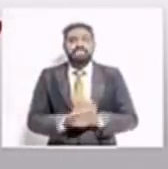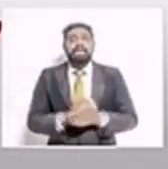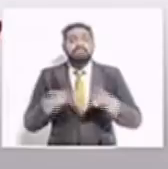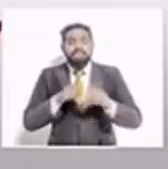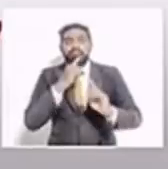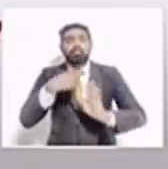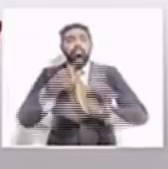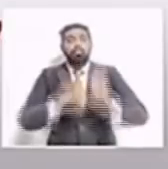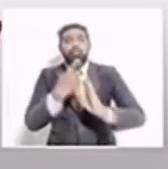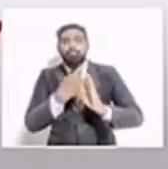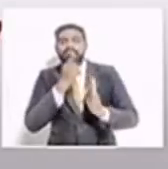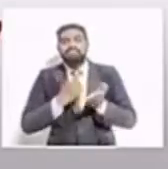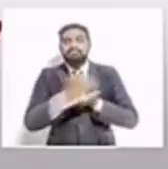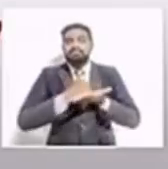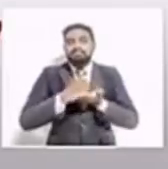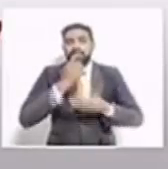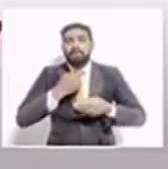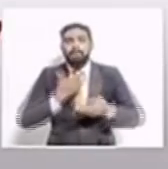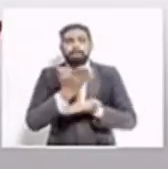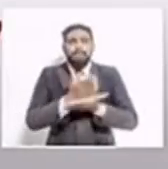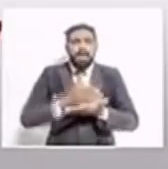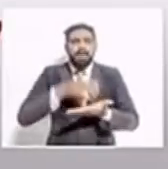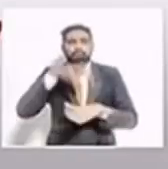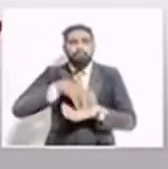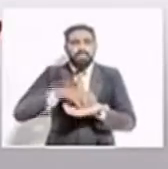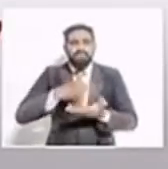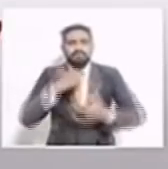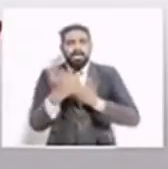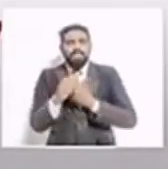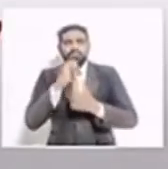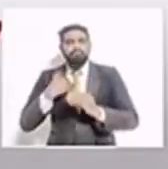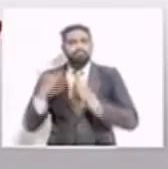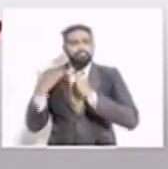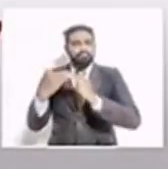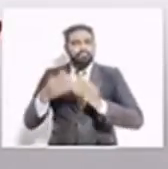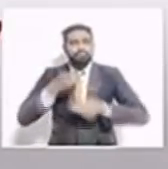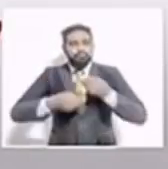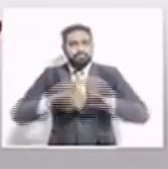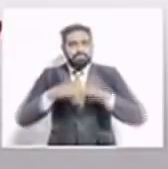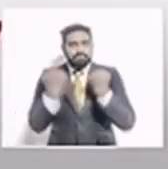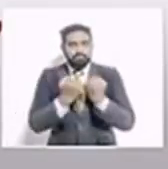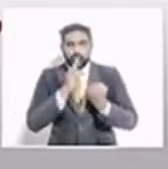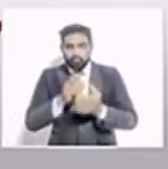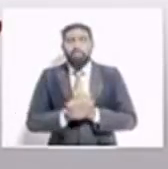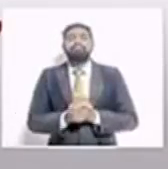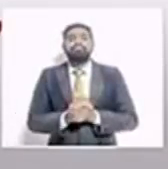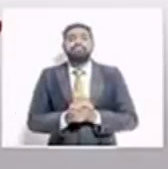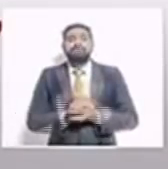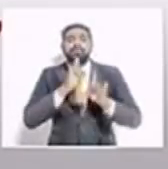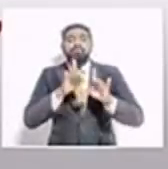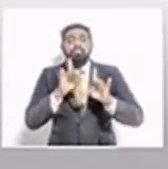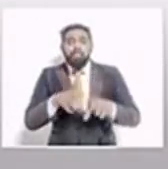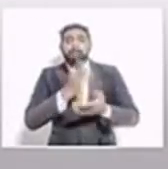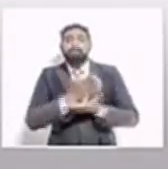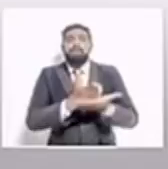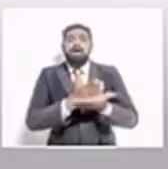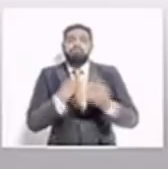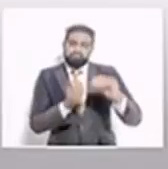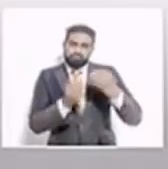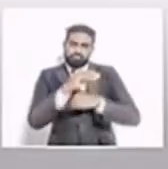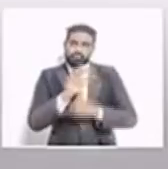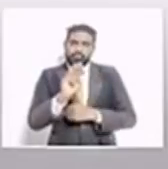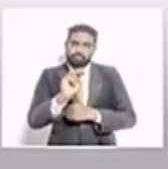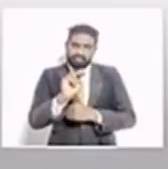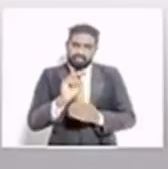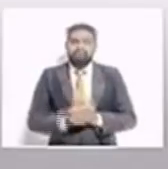Association said today that a loaf of bread must be increased by 30 rupees owing to the price hike in wheat flour. Accordingly,